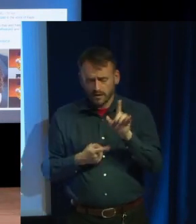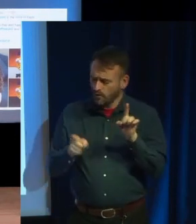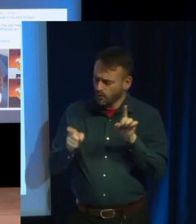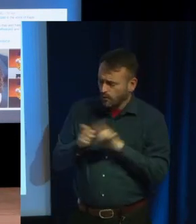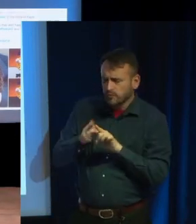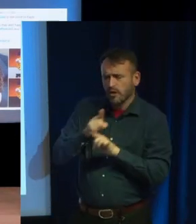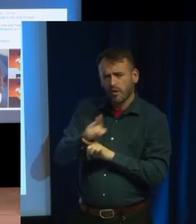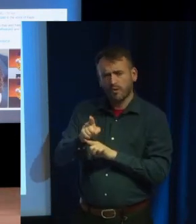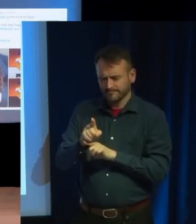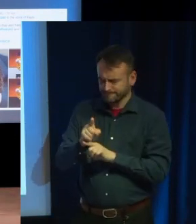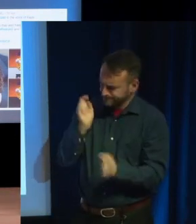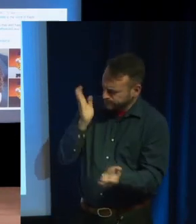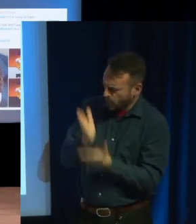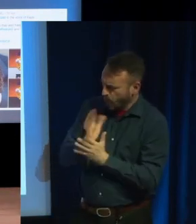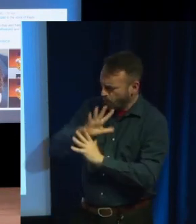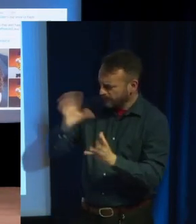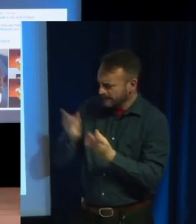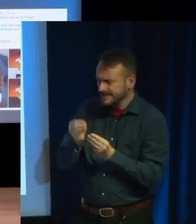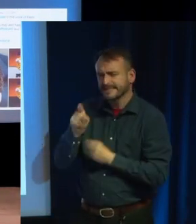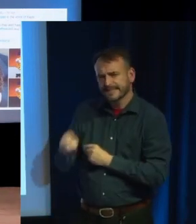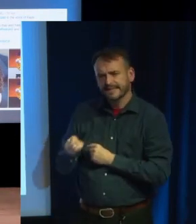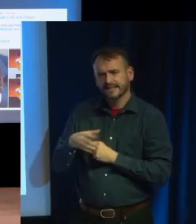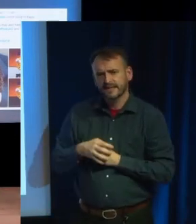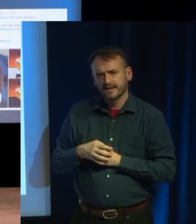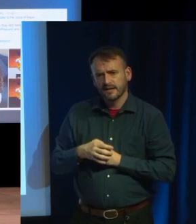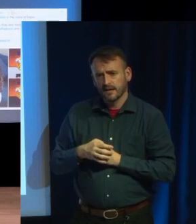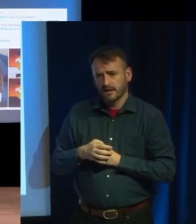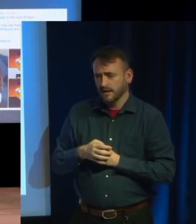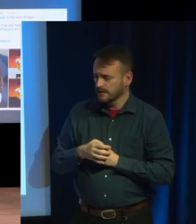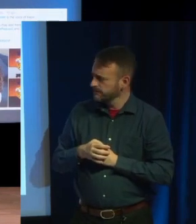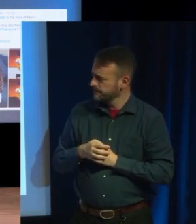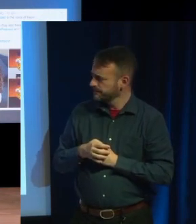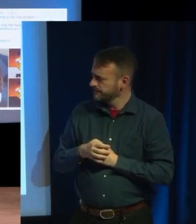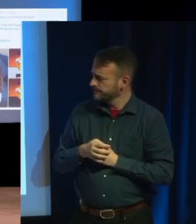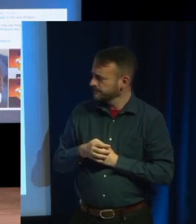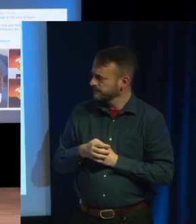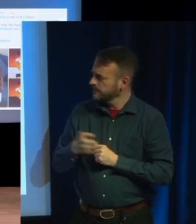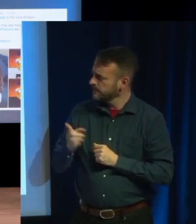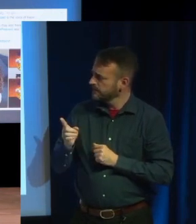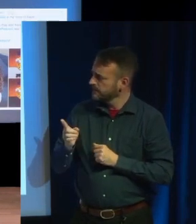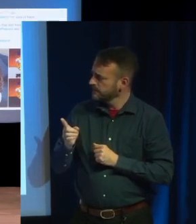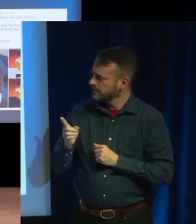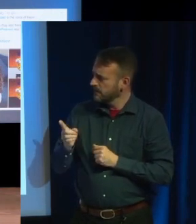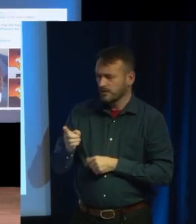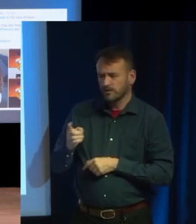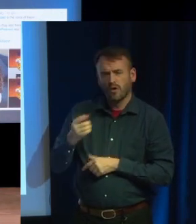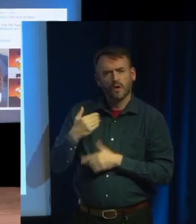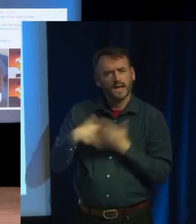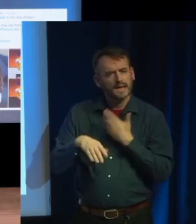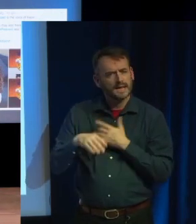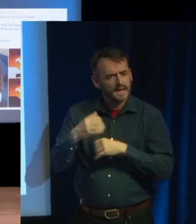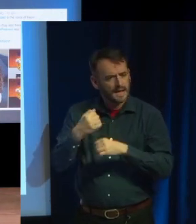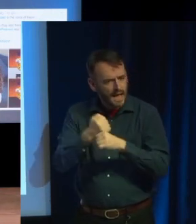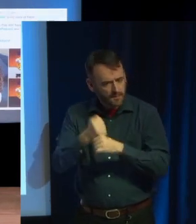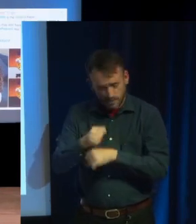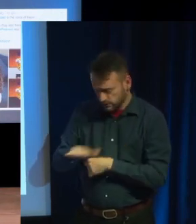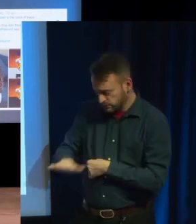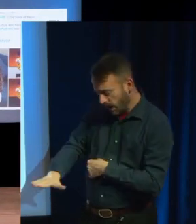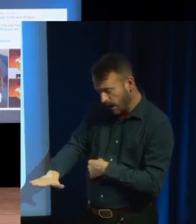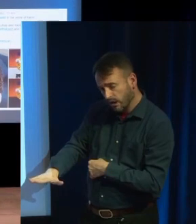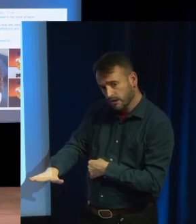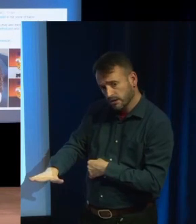you hear is what we saw, meaning, for instance, we have a child in the game, and it proved